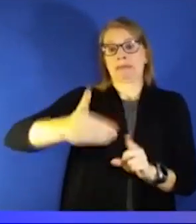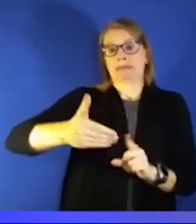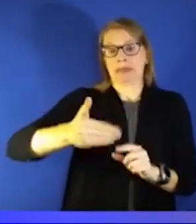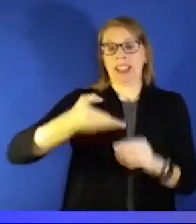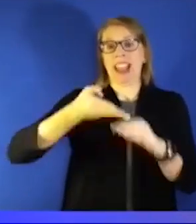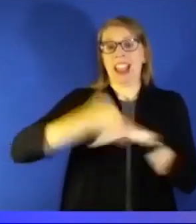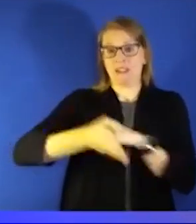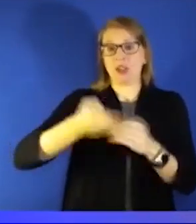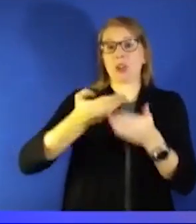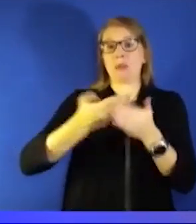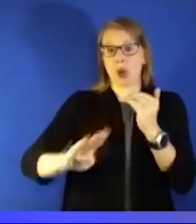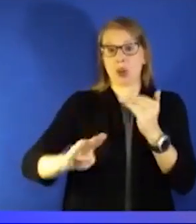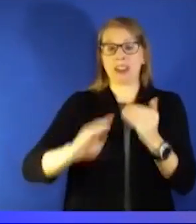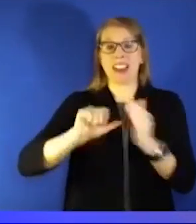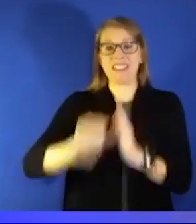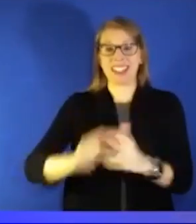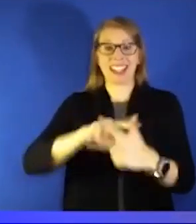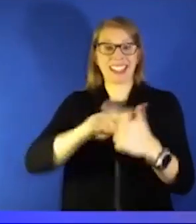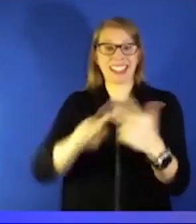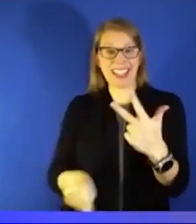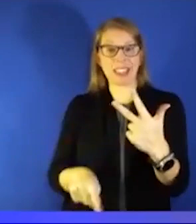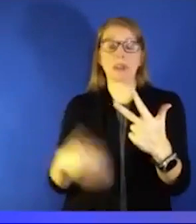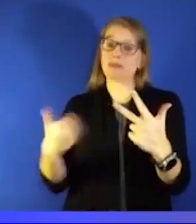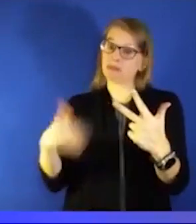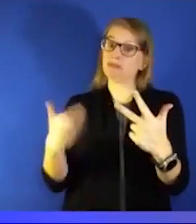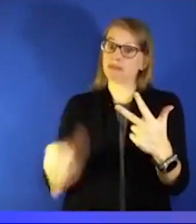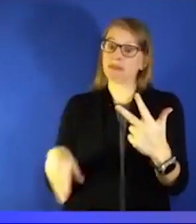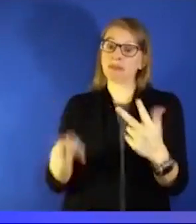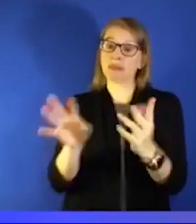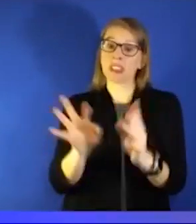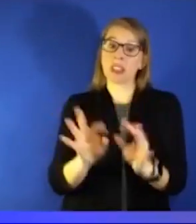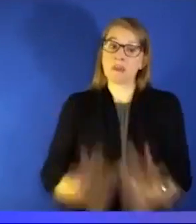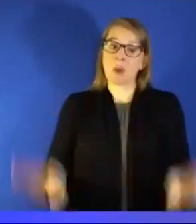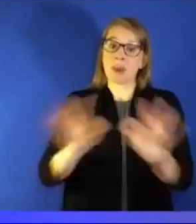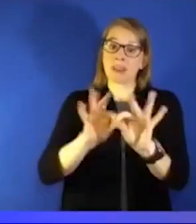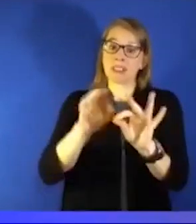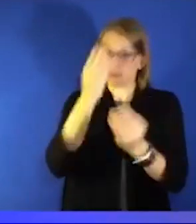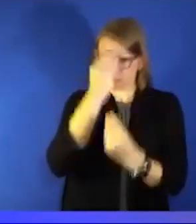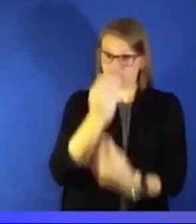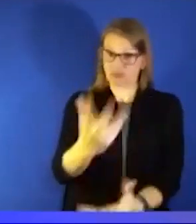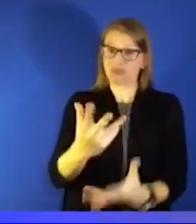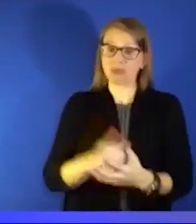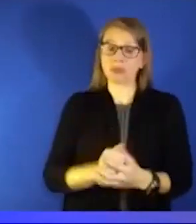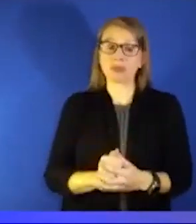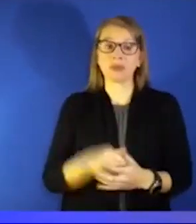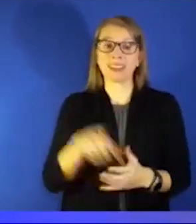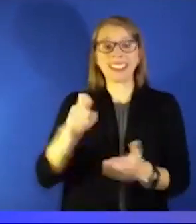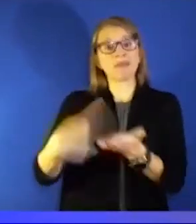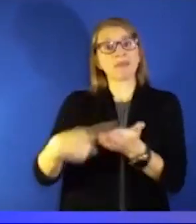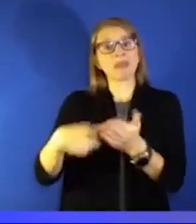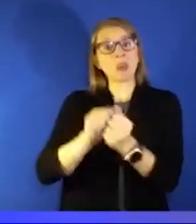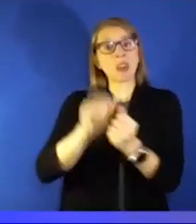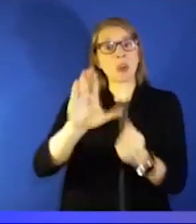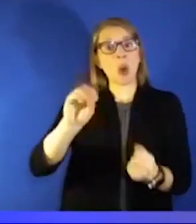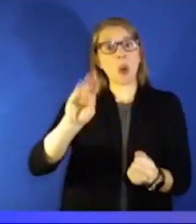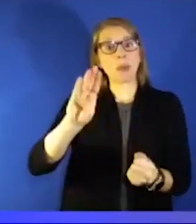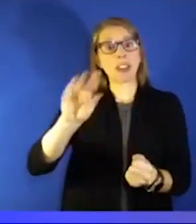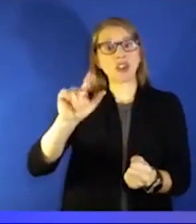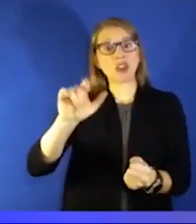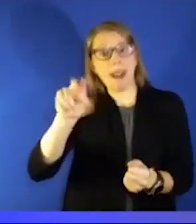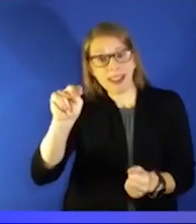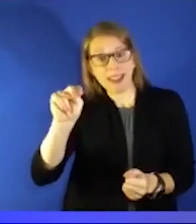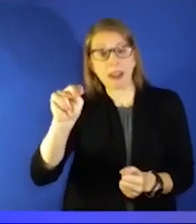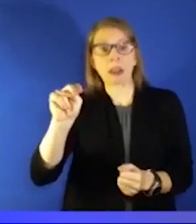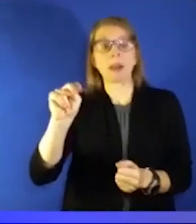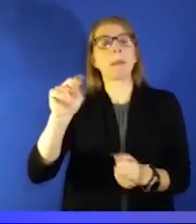3 points, is a reasonable conversation to have with your obstetrician, and frequently makes sense to pregnant women. They want to